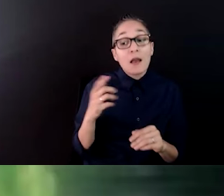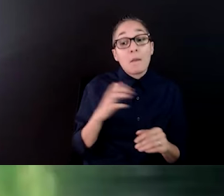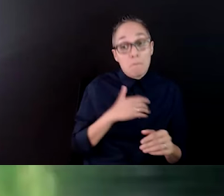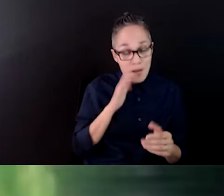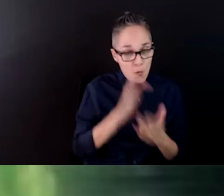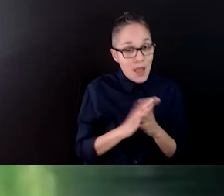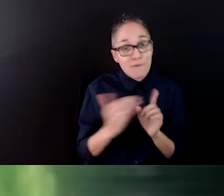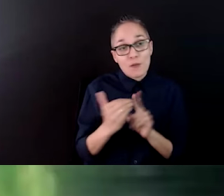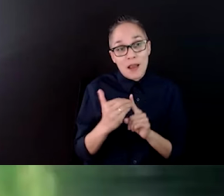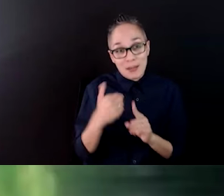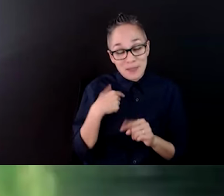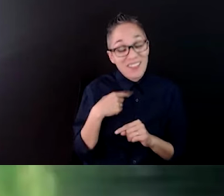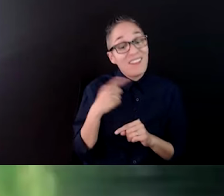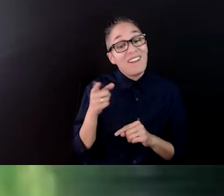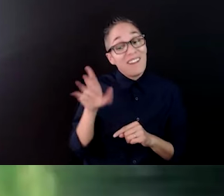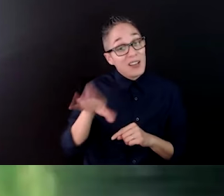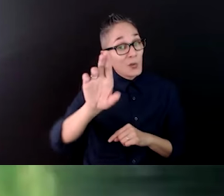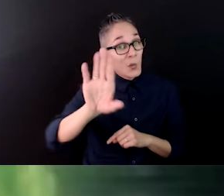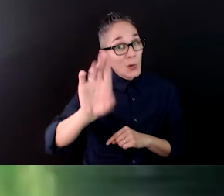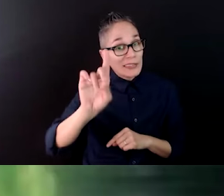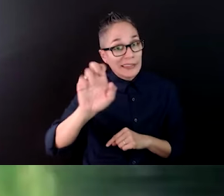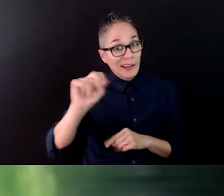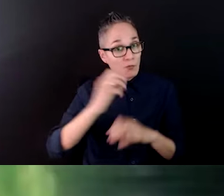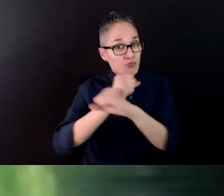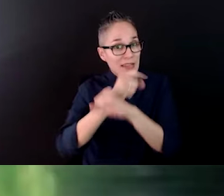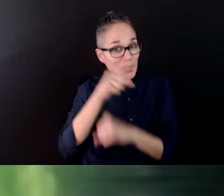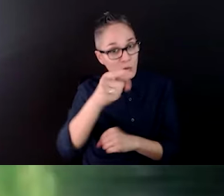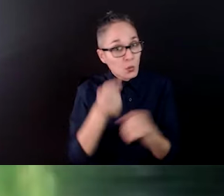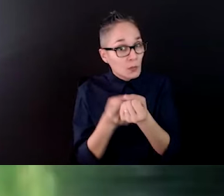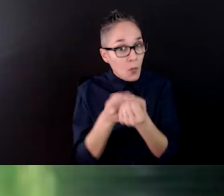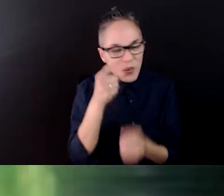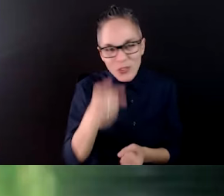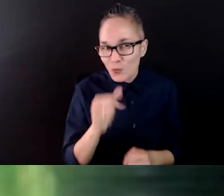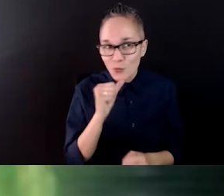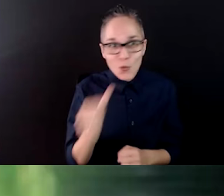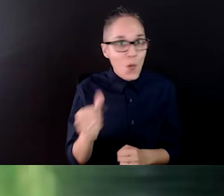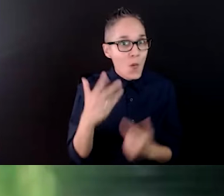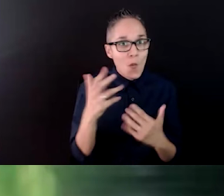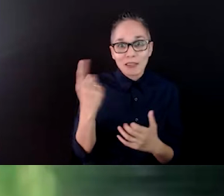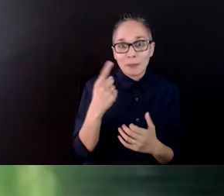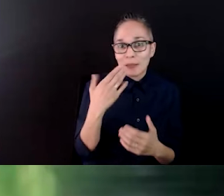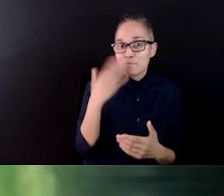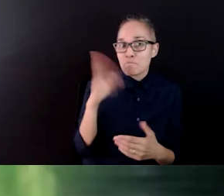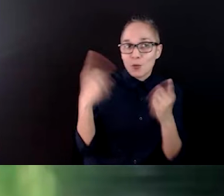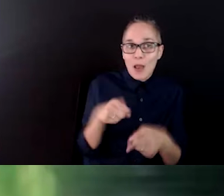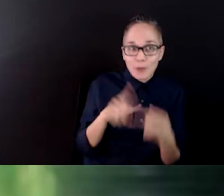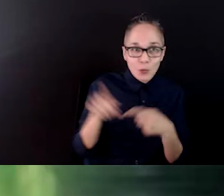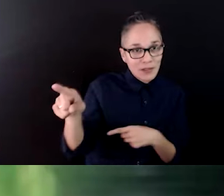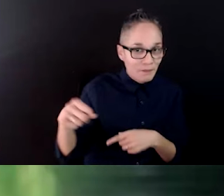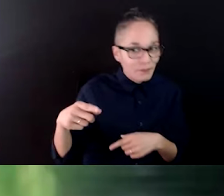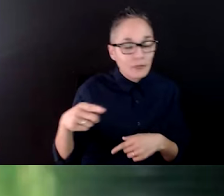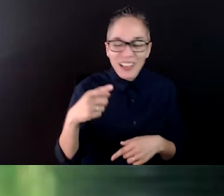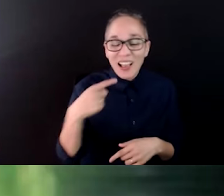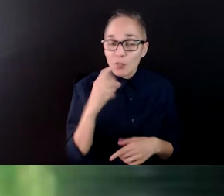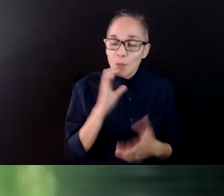me, yeah, but he protects you guys and he supports you guys. And so don't wish for something. We thought, yeah, you're right.